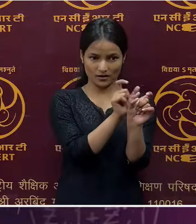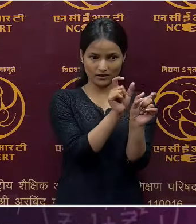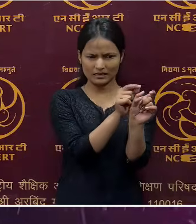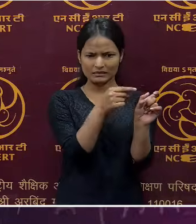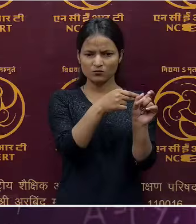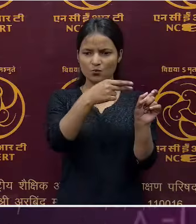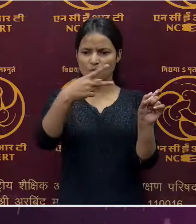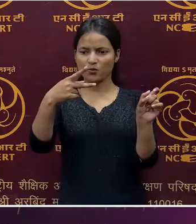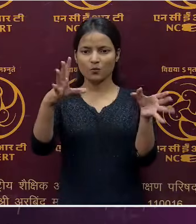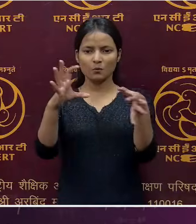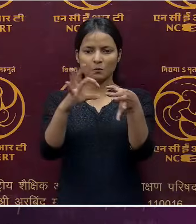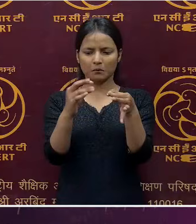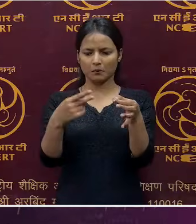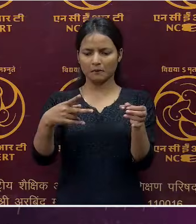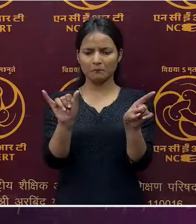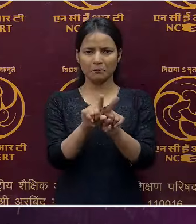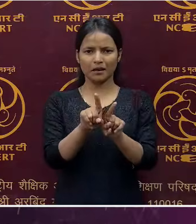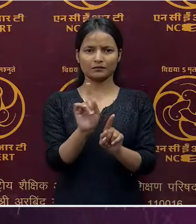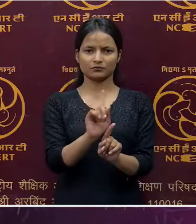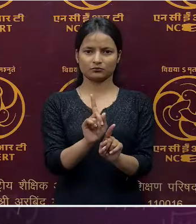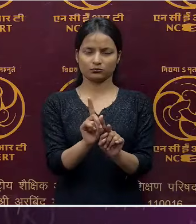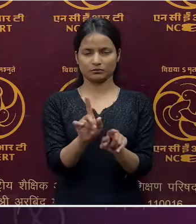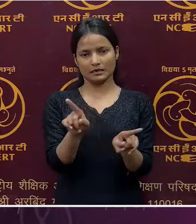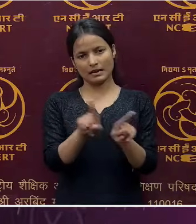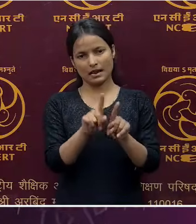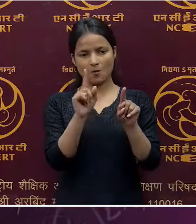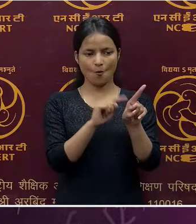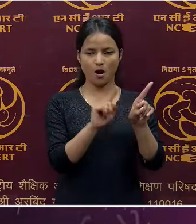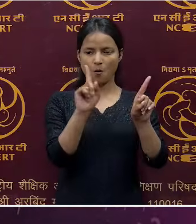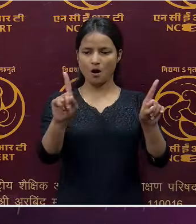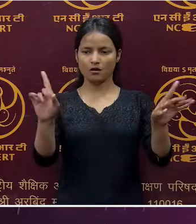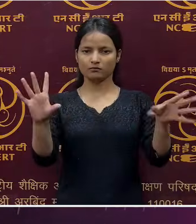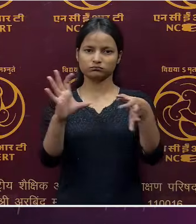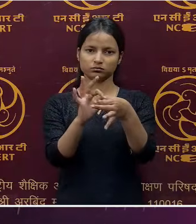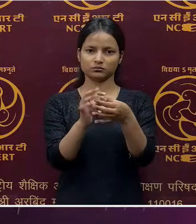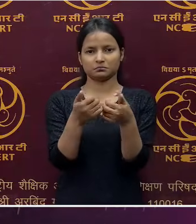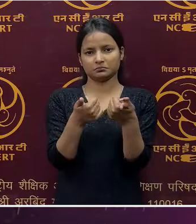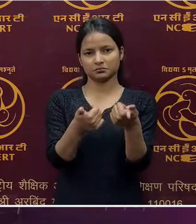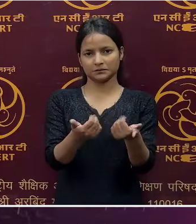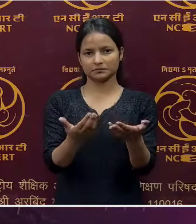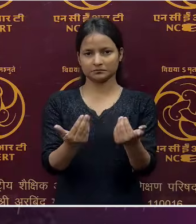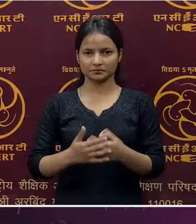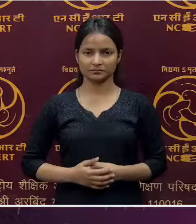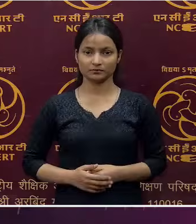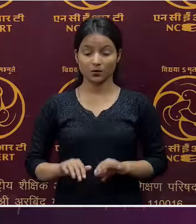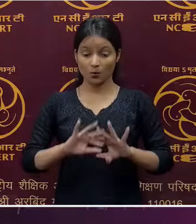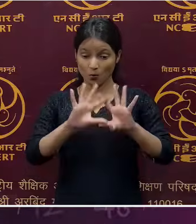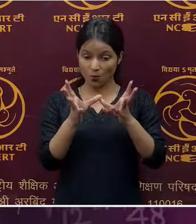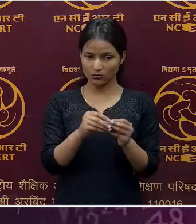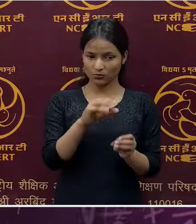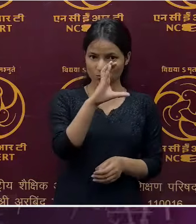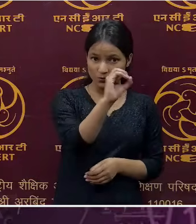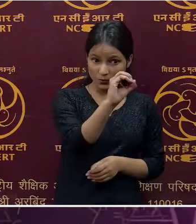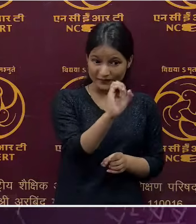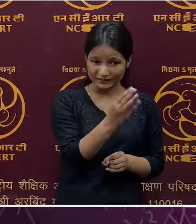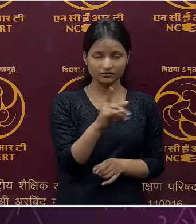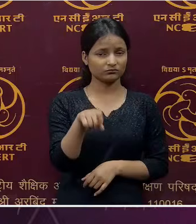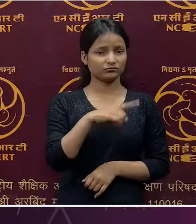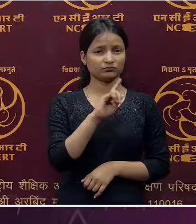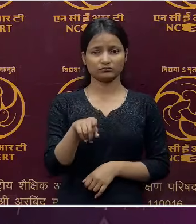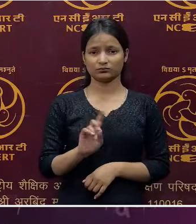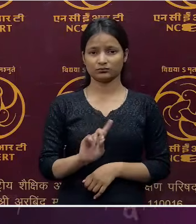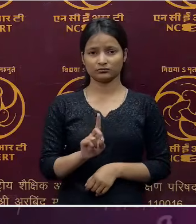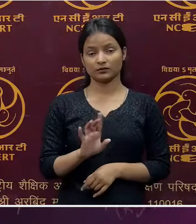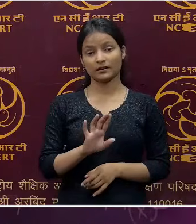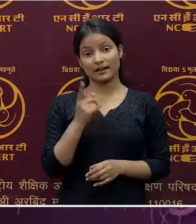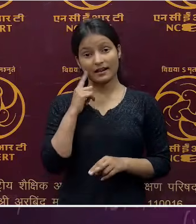elements. Suppose the H is not related to anyone, then also the whole set is not an example of the function. Then